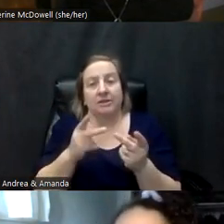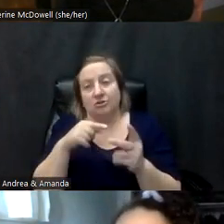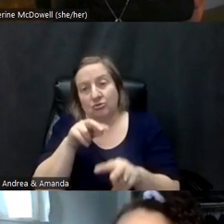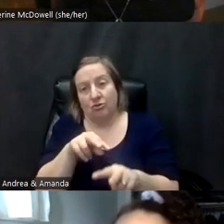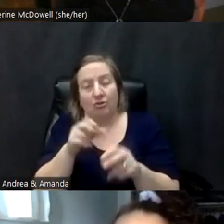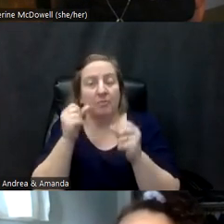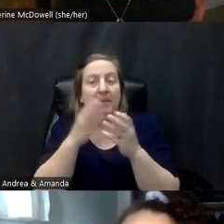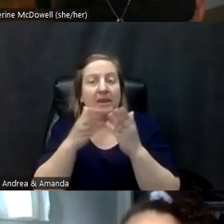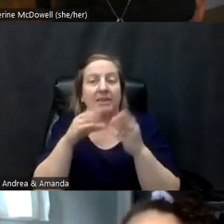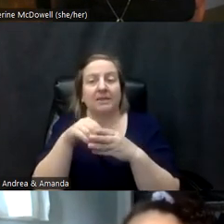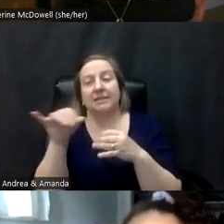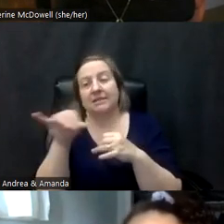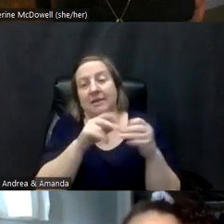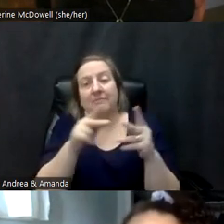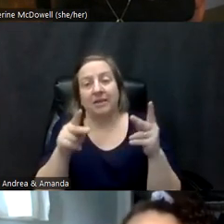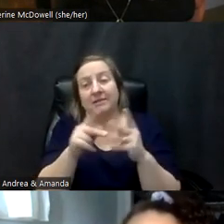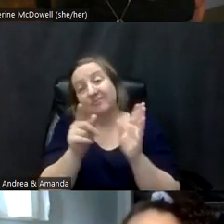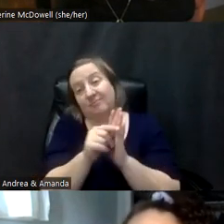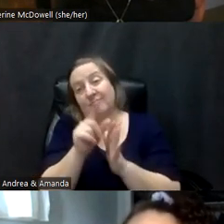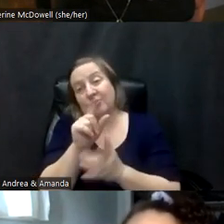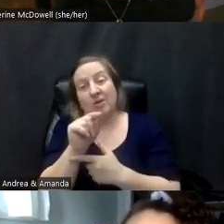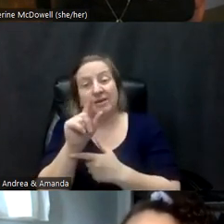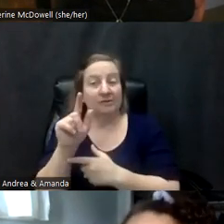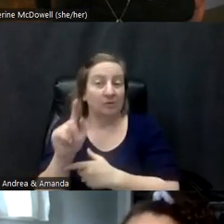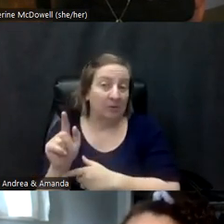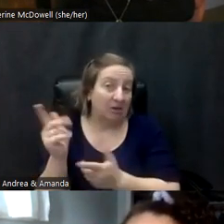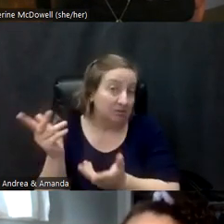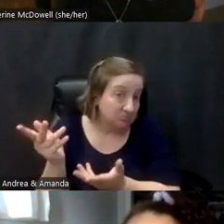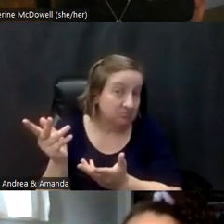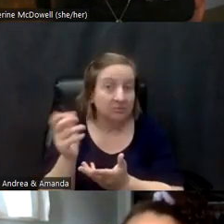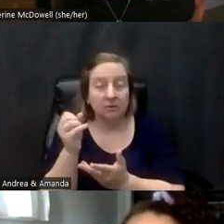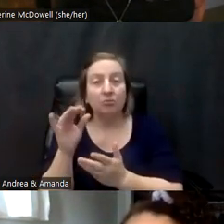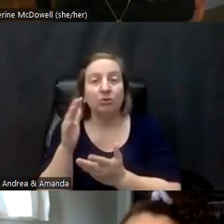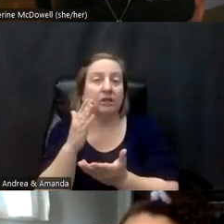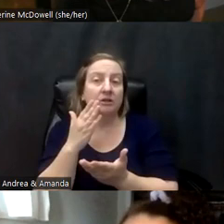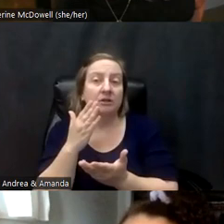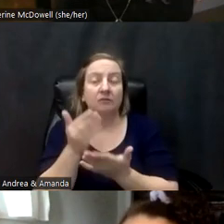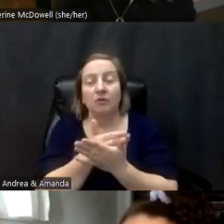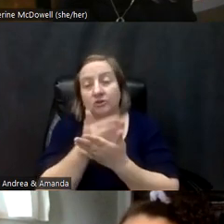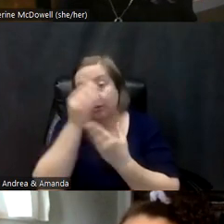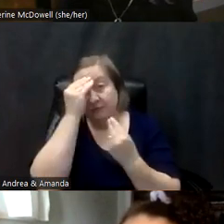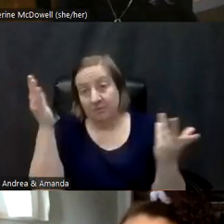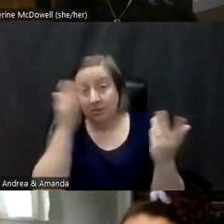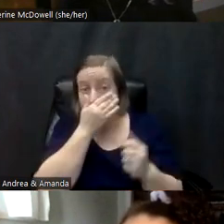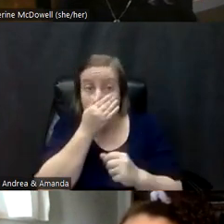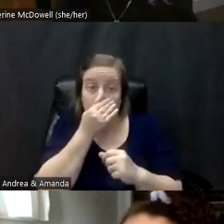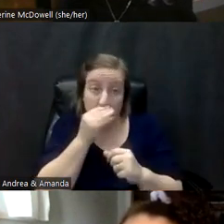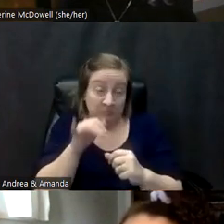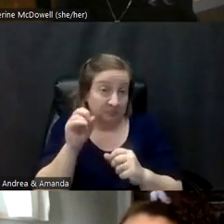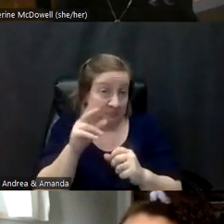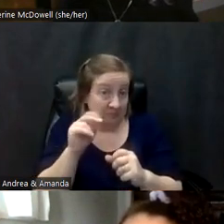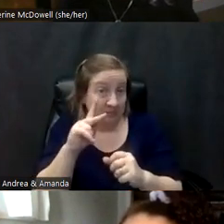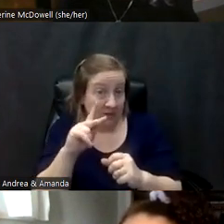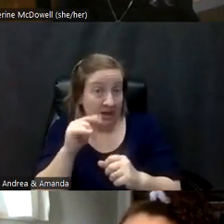lot of stuff in one place. And it was published in 2021. So it's, you know, fairly fresh information. So is that okay,